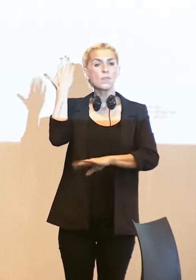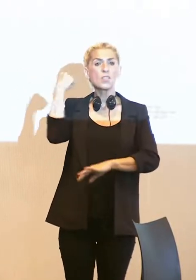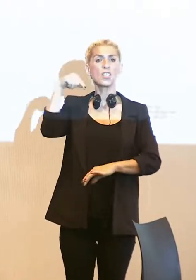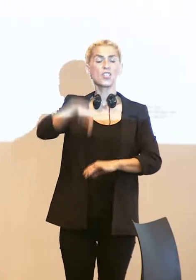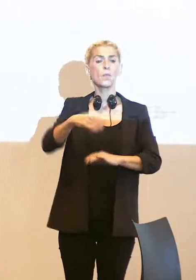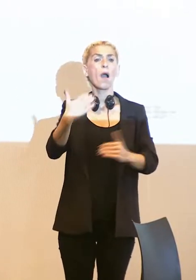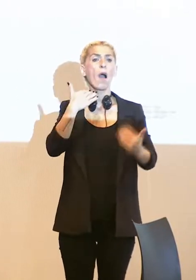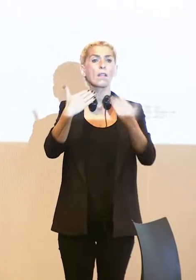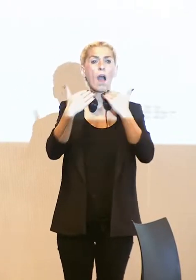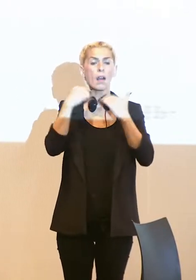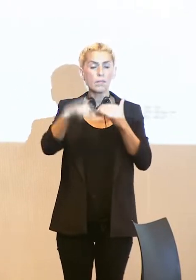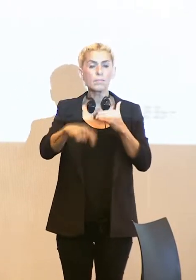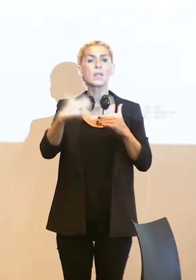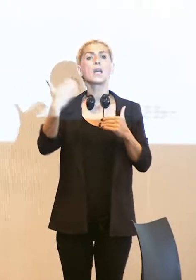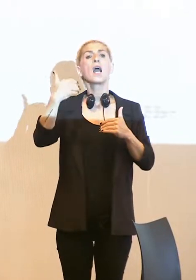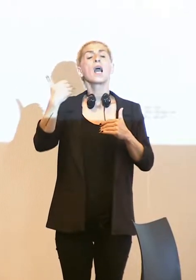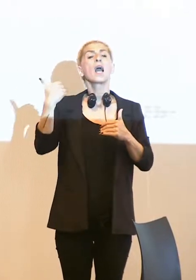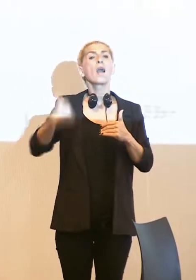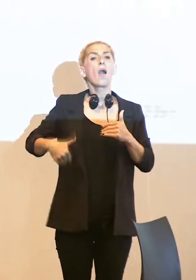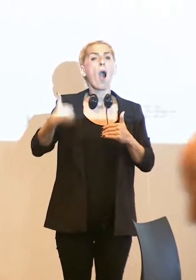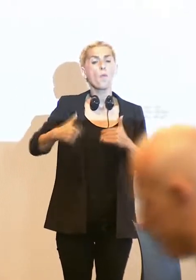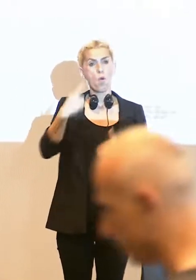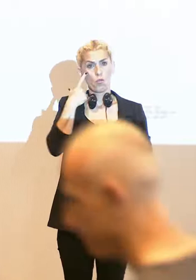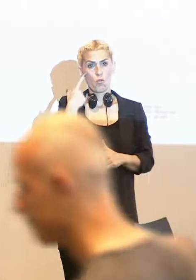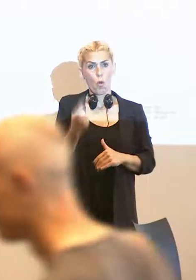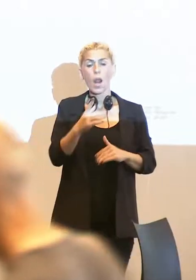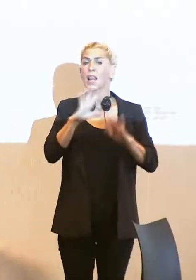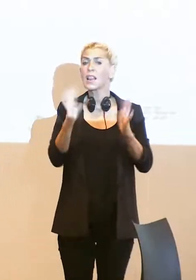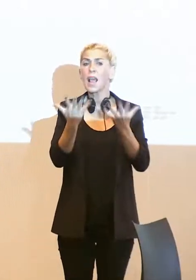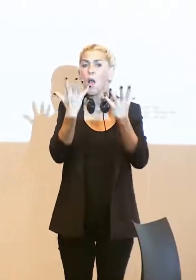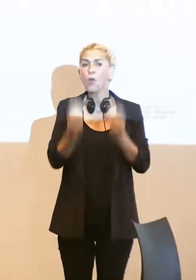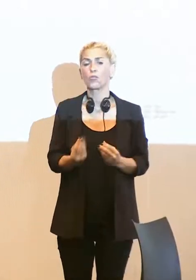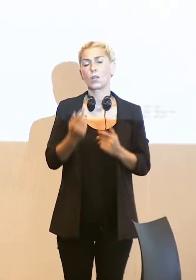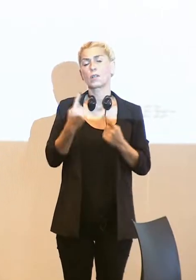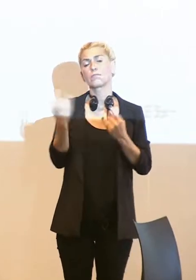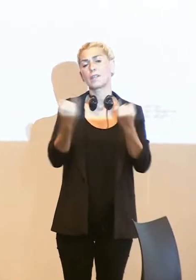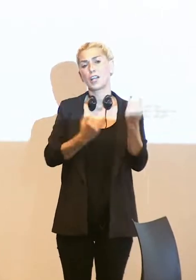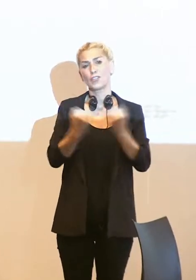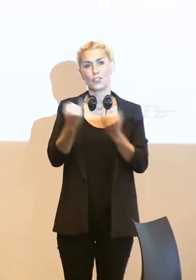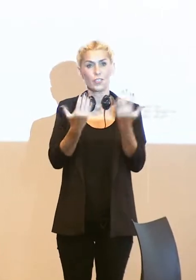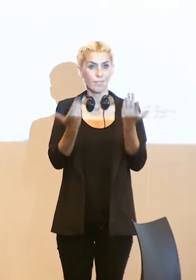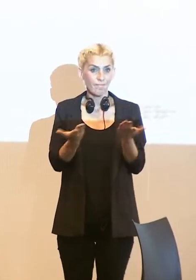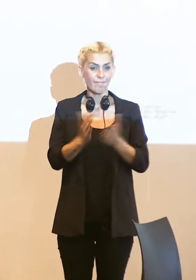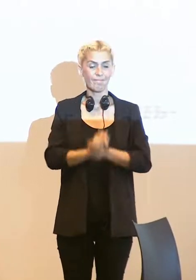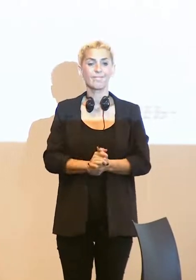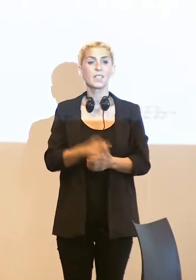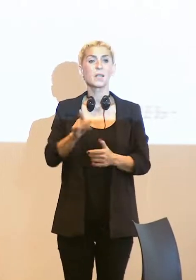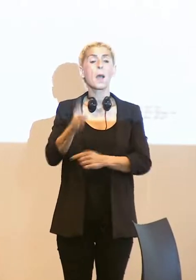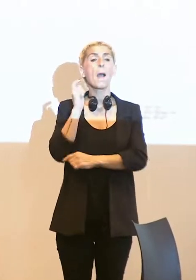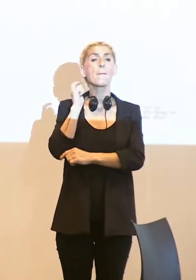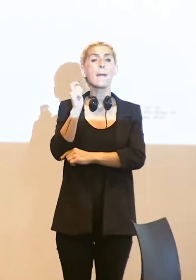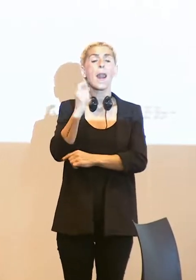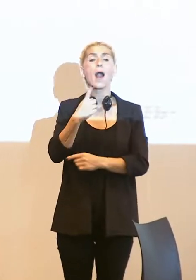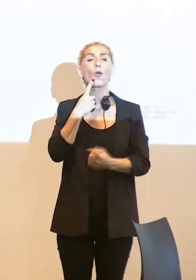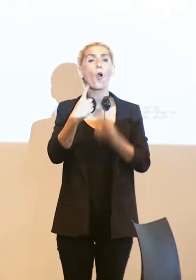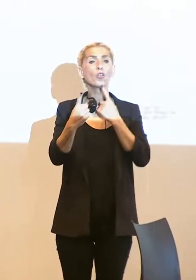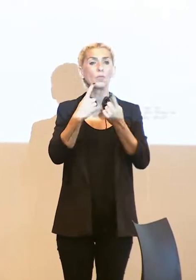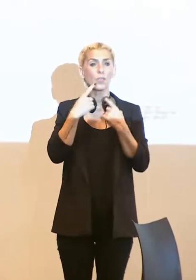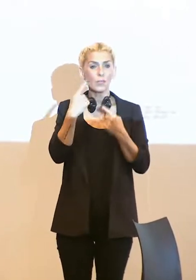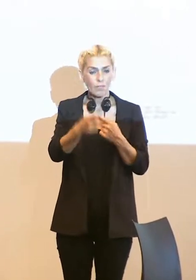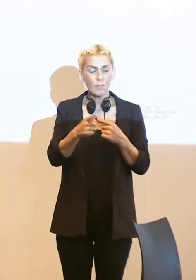transform human rights in the historical context and what kind of a role can collective memory and the past and the present